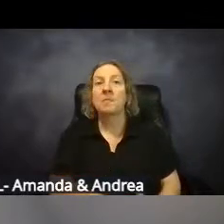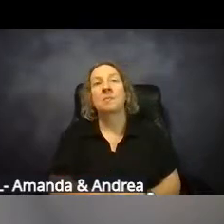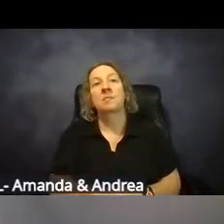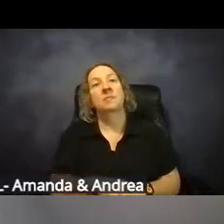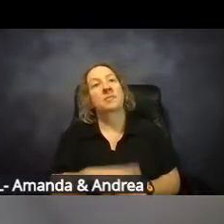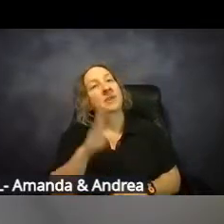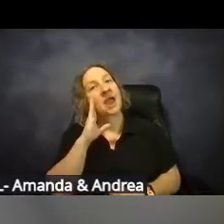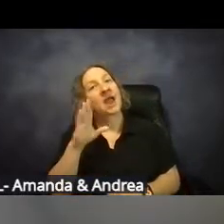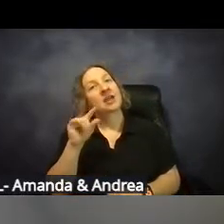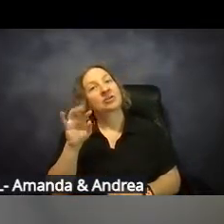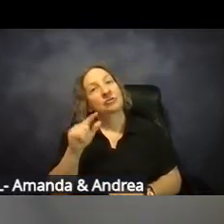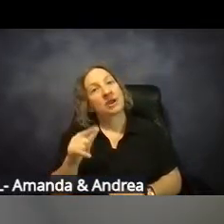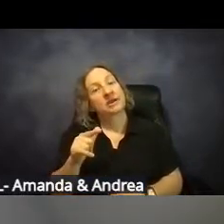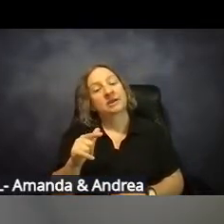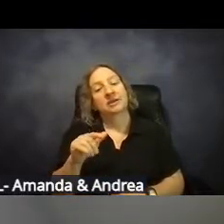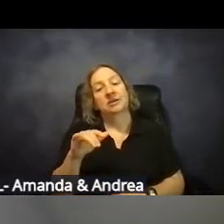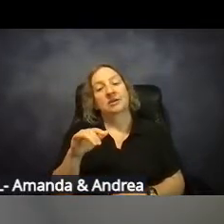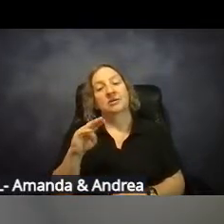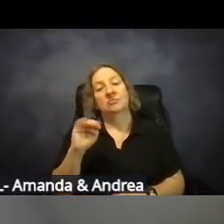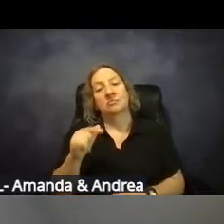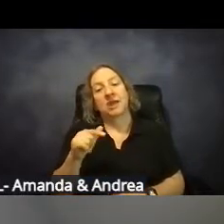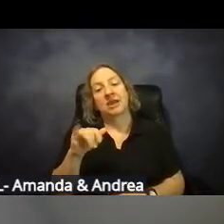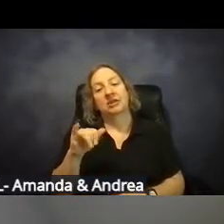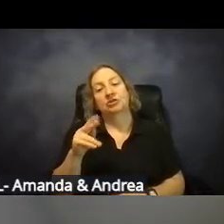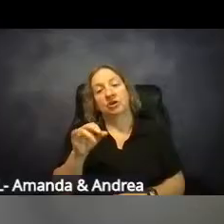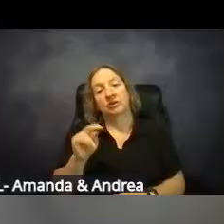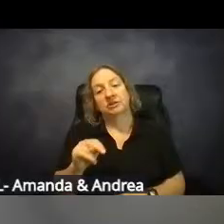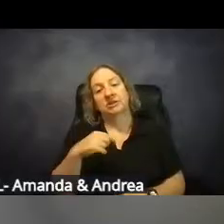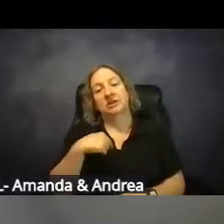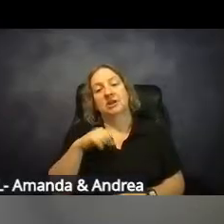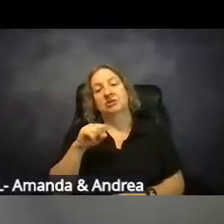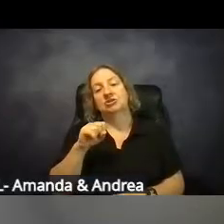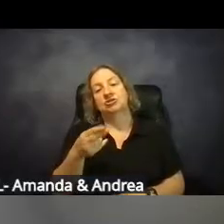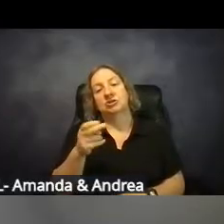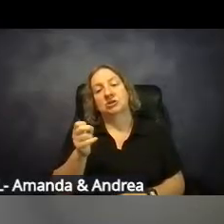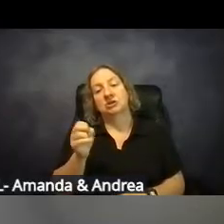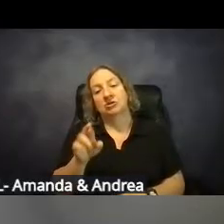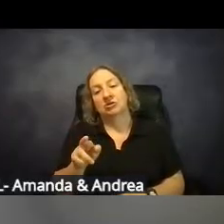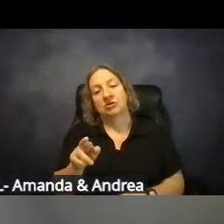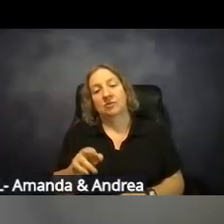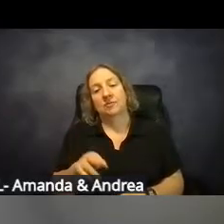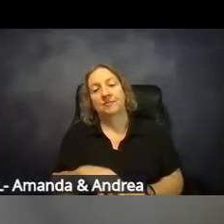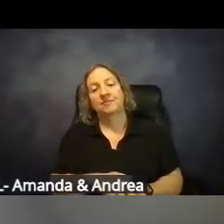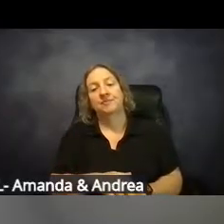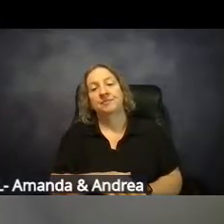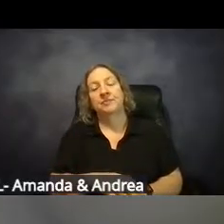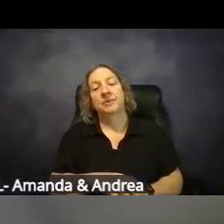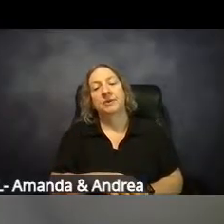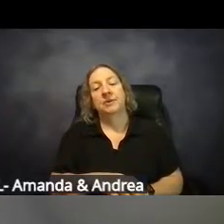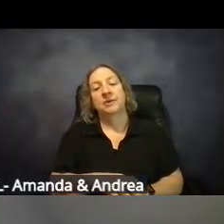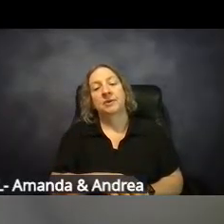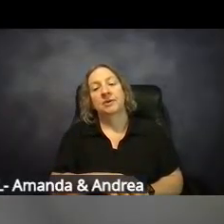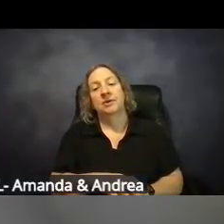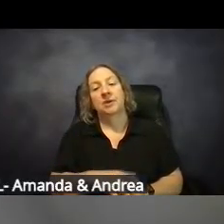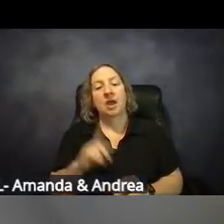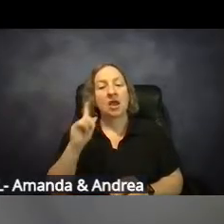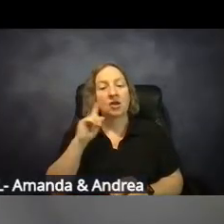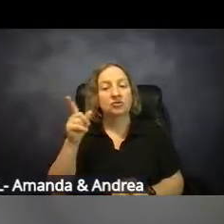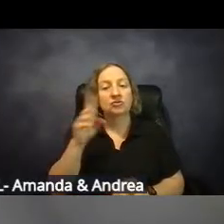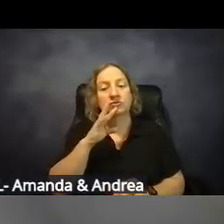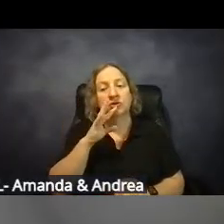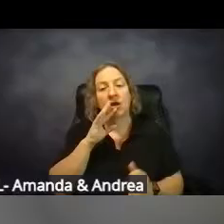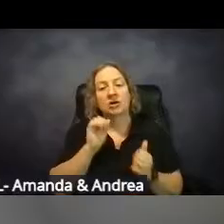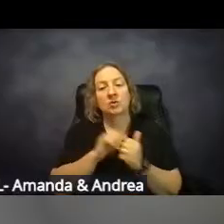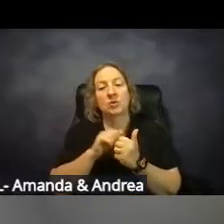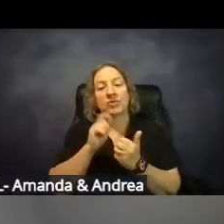Hi, Greg. Meg Johnson here, she, her pronouns. I heard you talking about talking with the